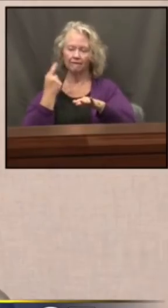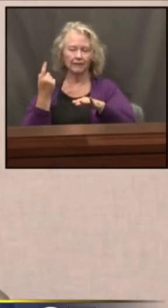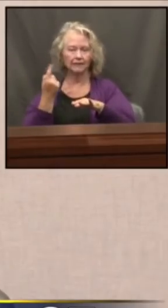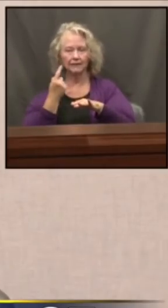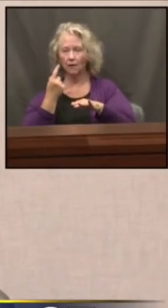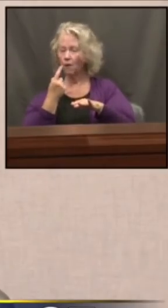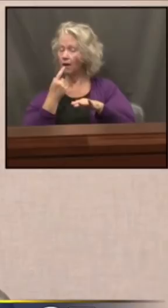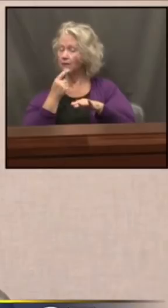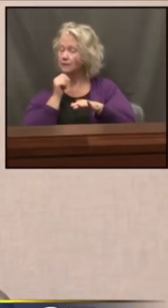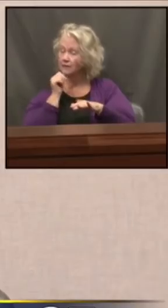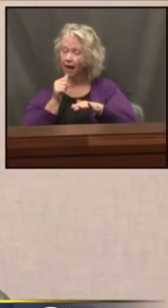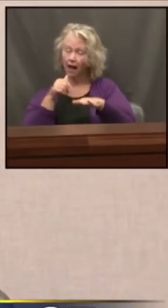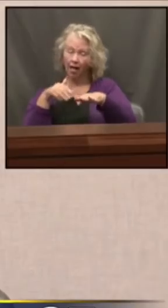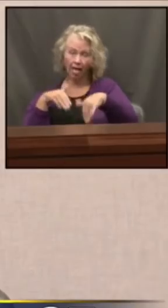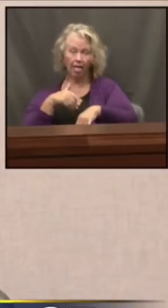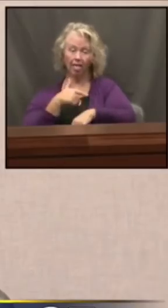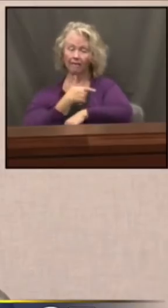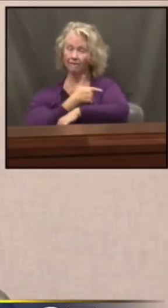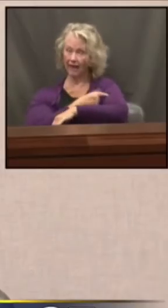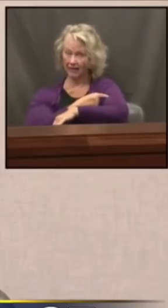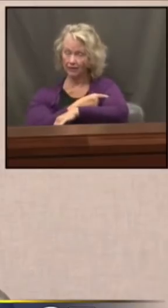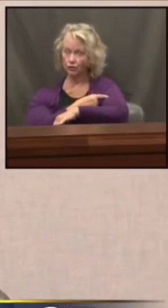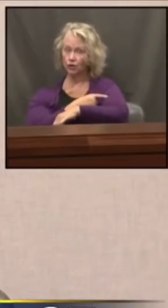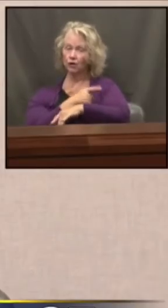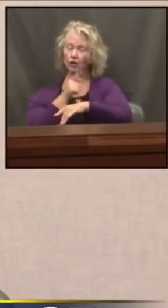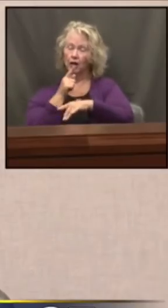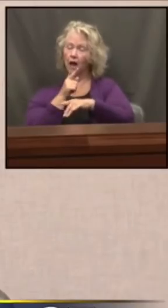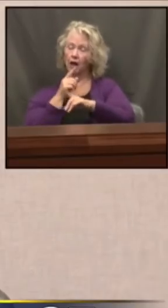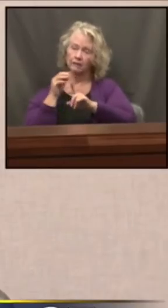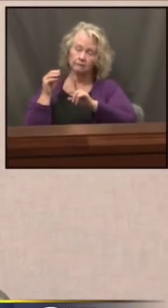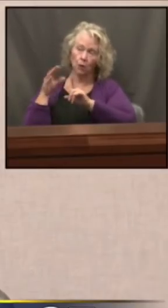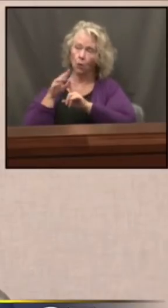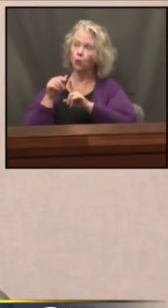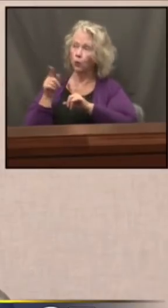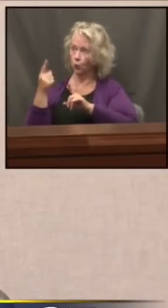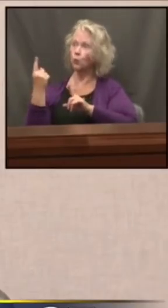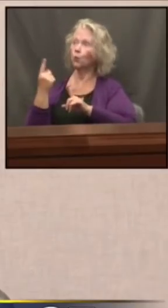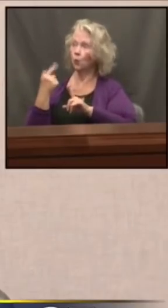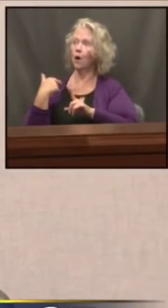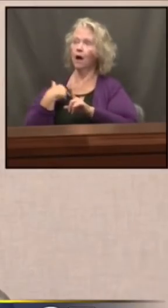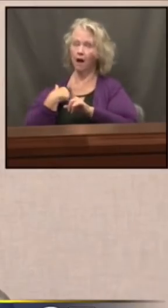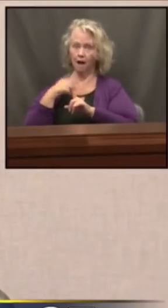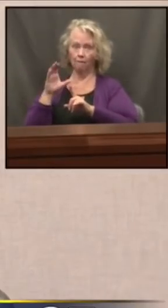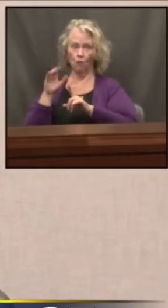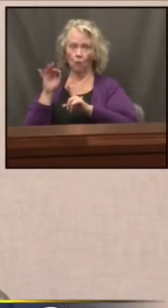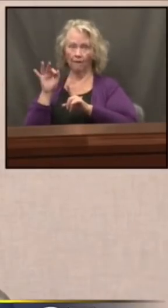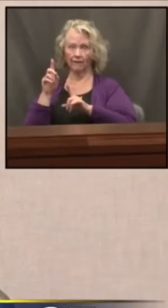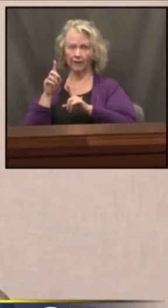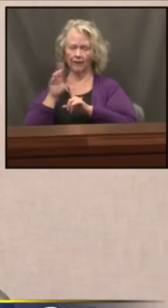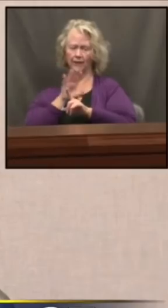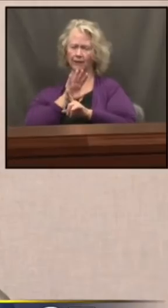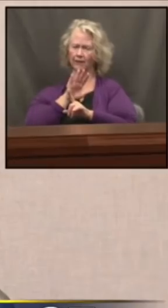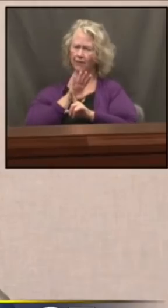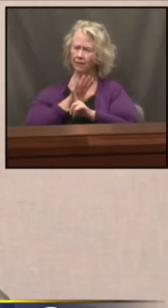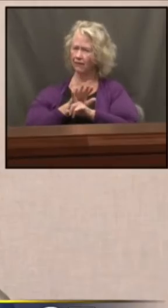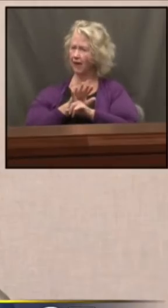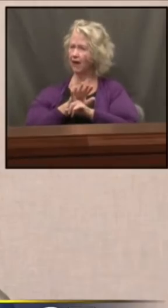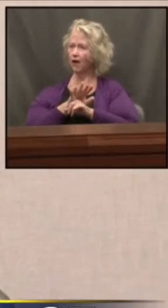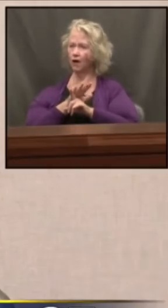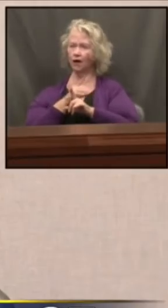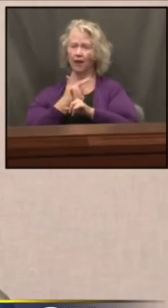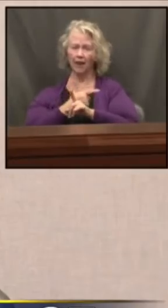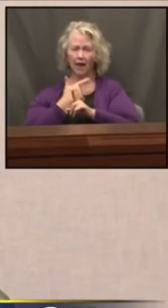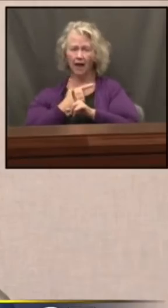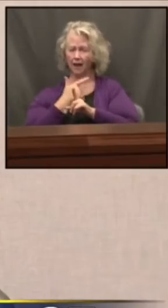is unvaccinated gets exposed to a case of somebody who is positive, their circumstances and their disruption in their